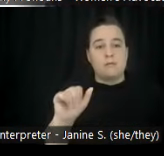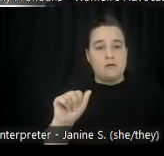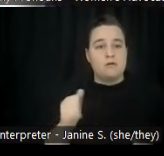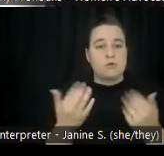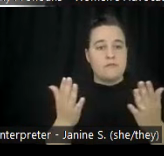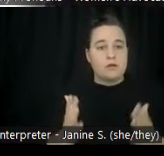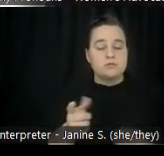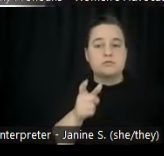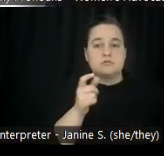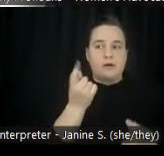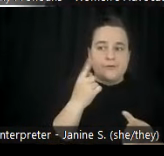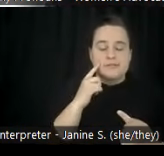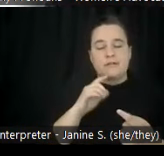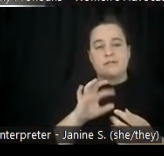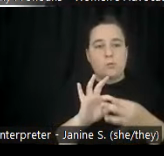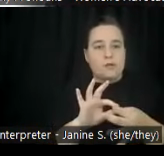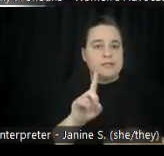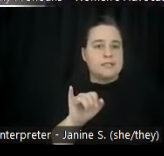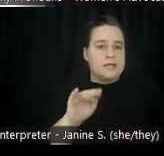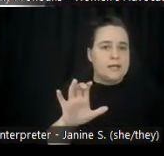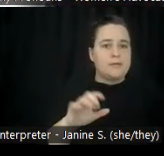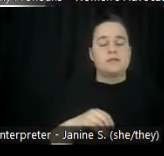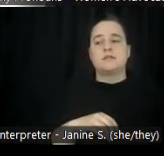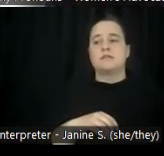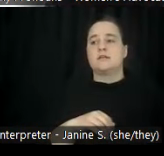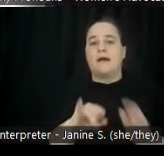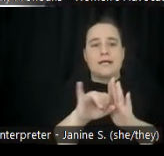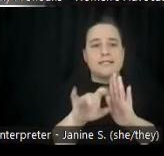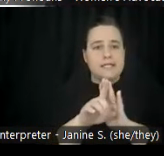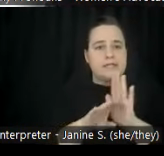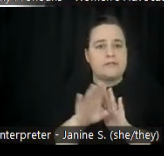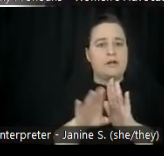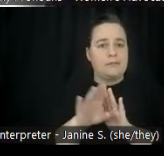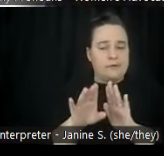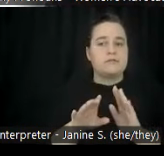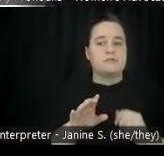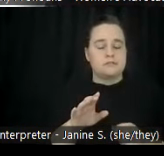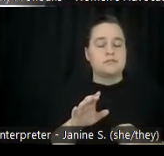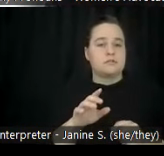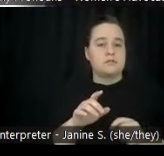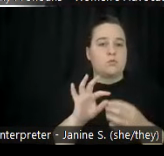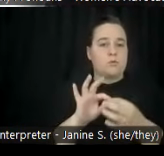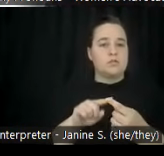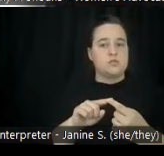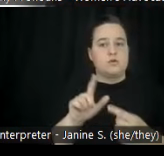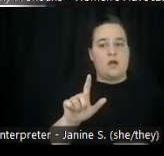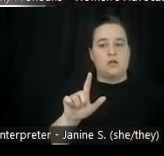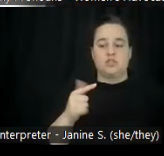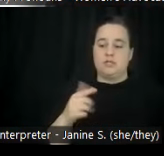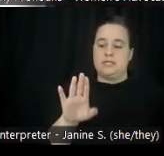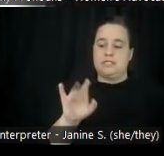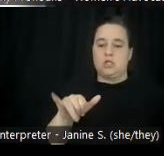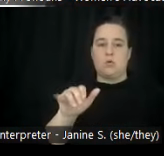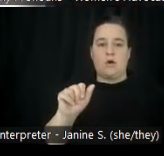dynamics and the different kind of identity development and experience that a lot of LGBTQIA2 plus survivors